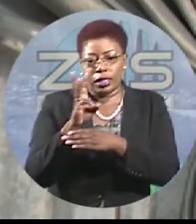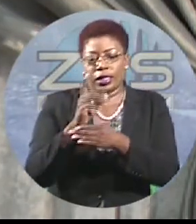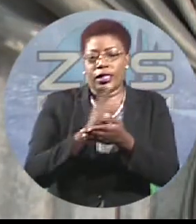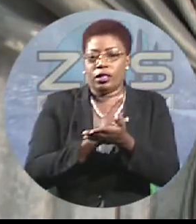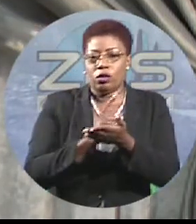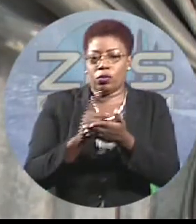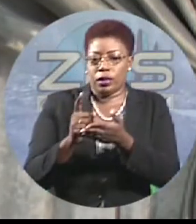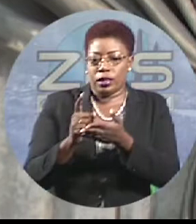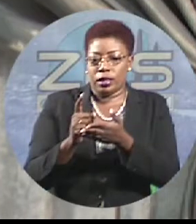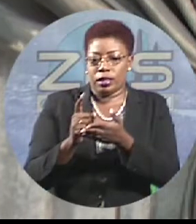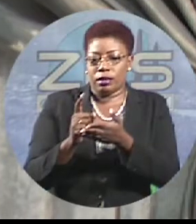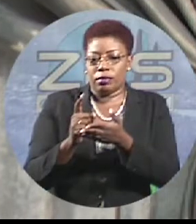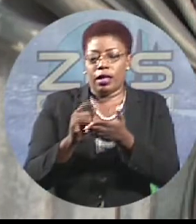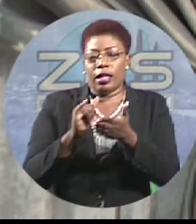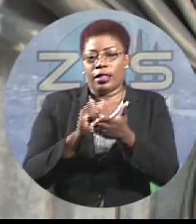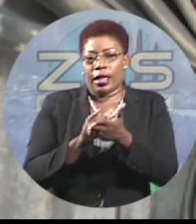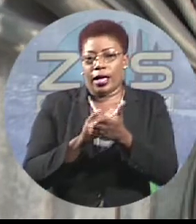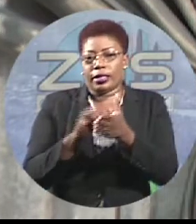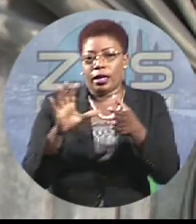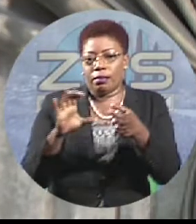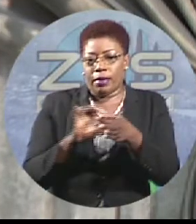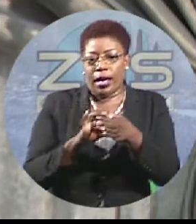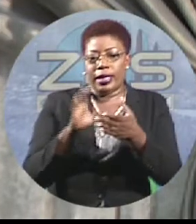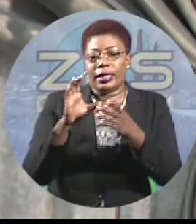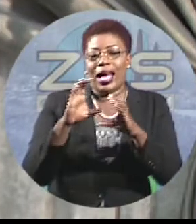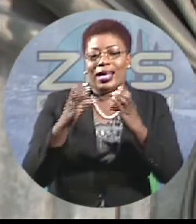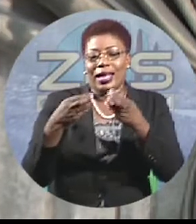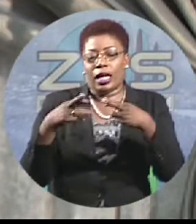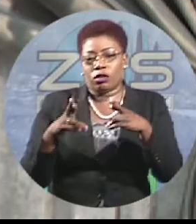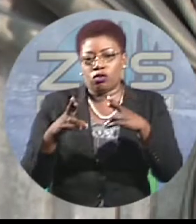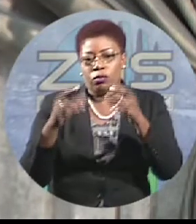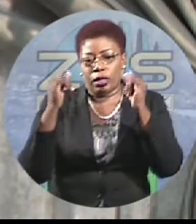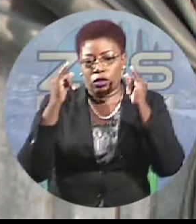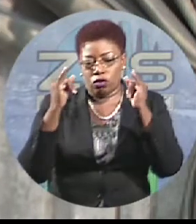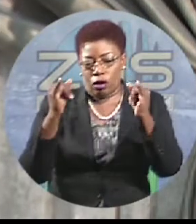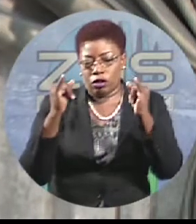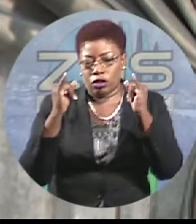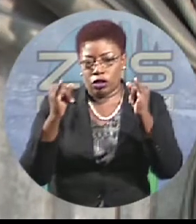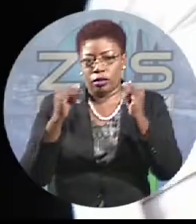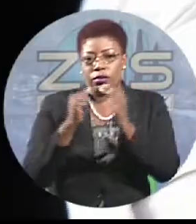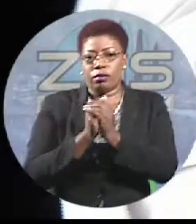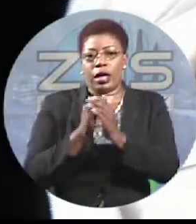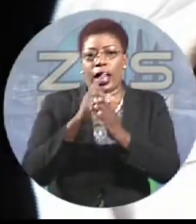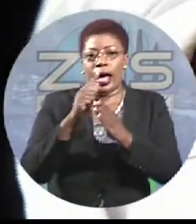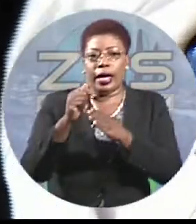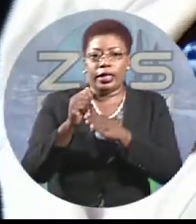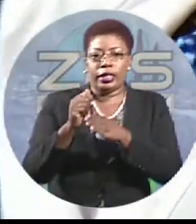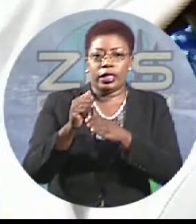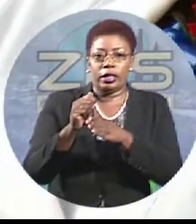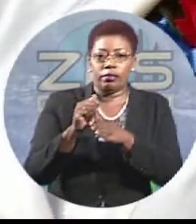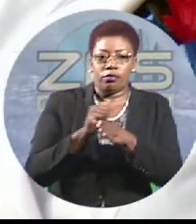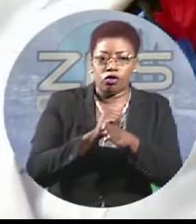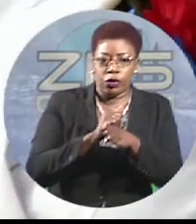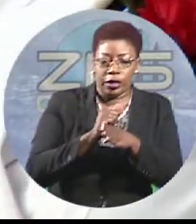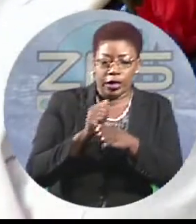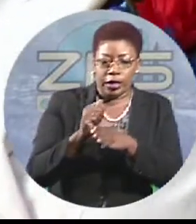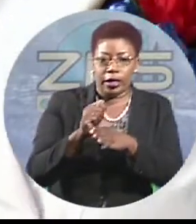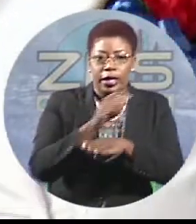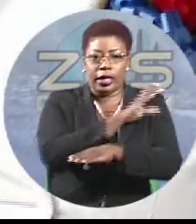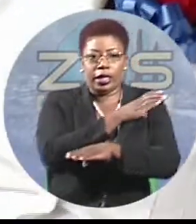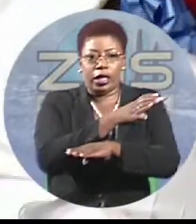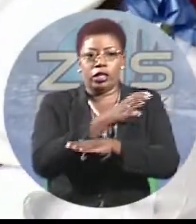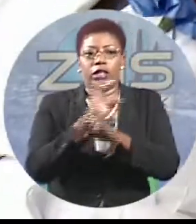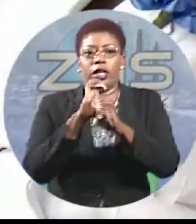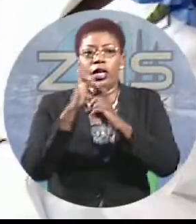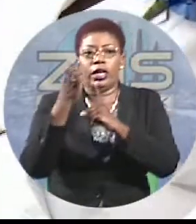weeks, which combined classroom instruction and practical training in the clinical